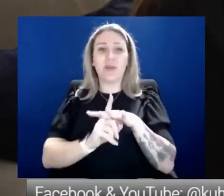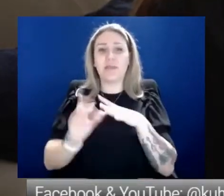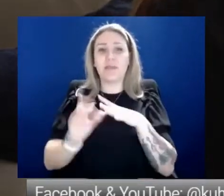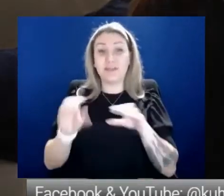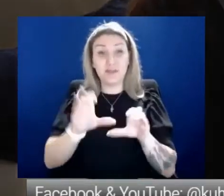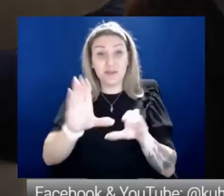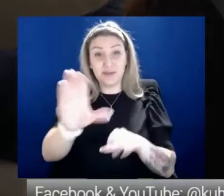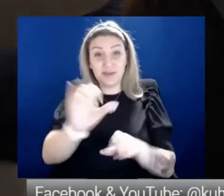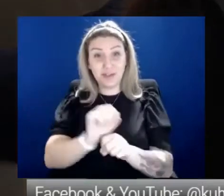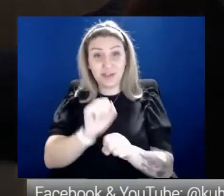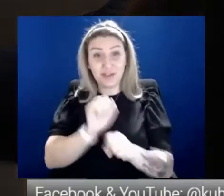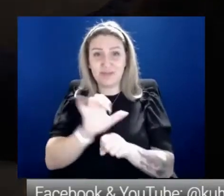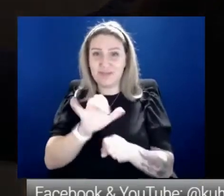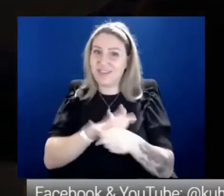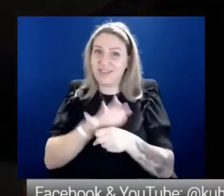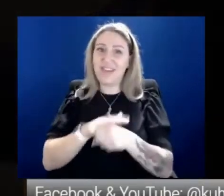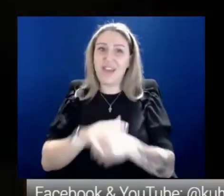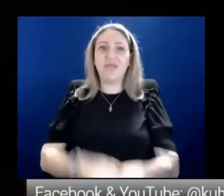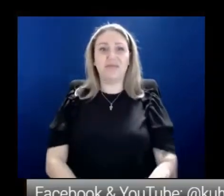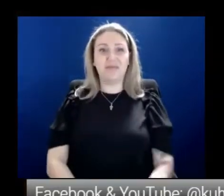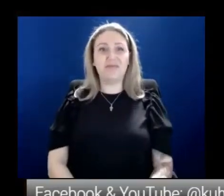enough.